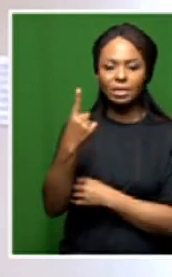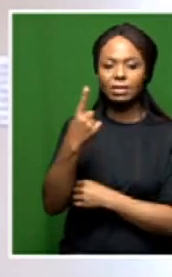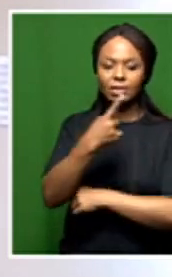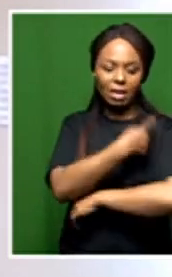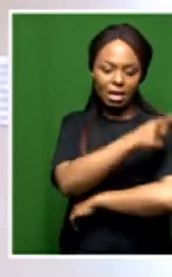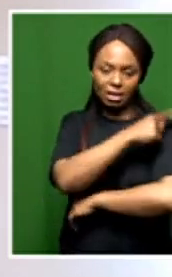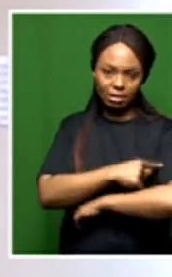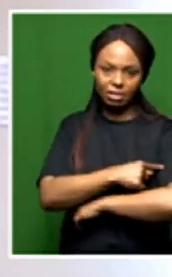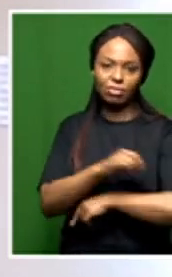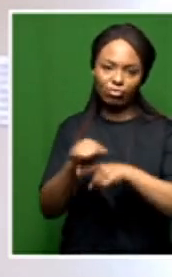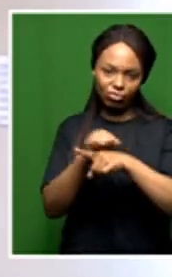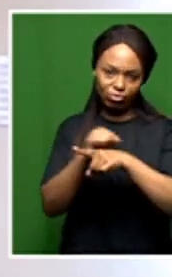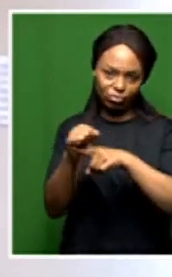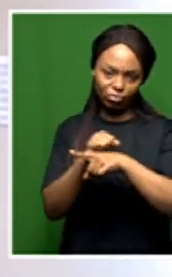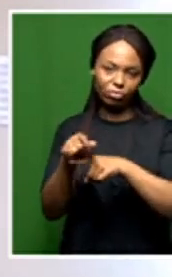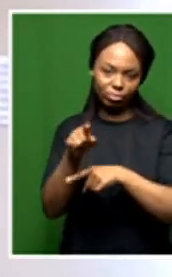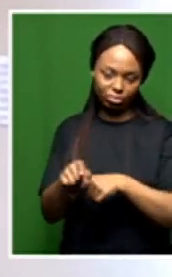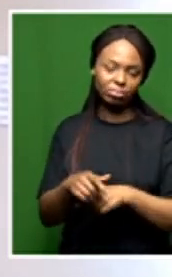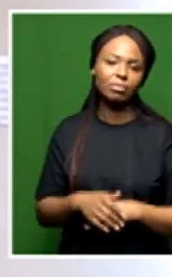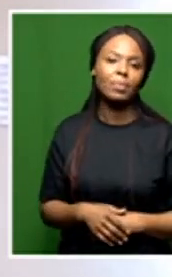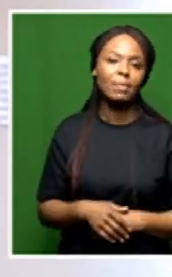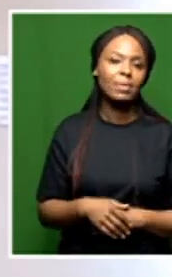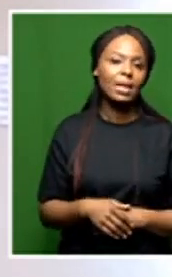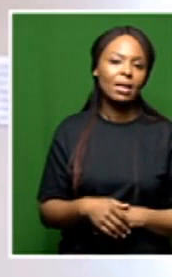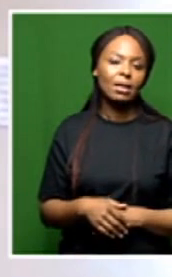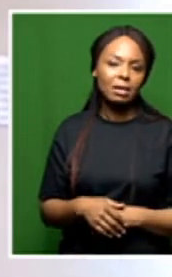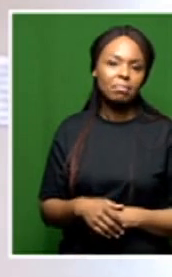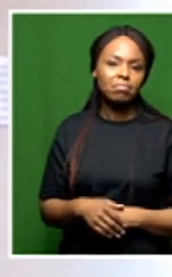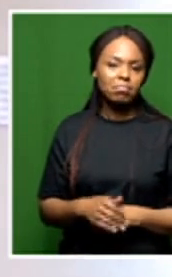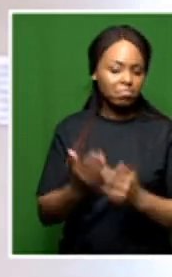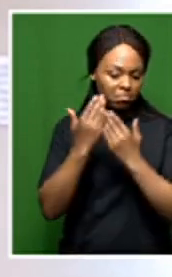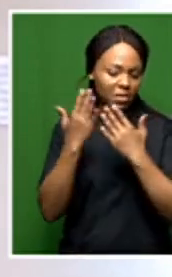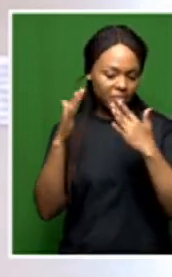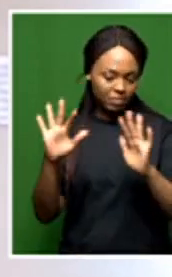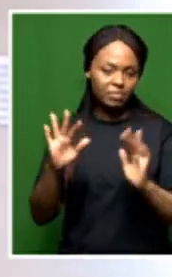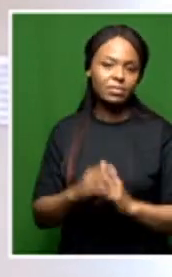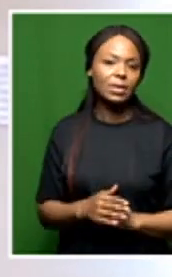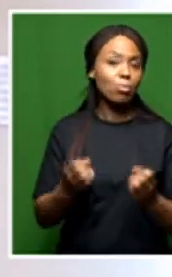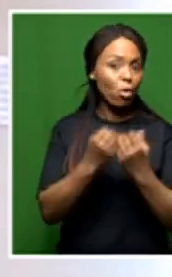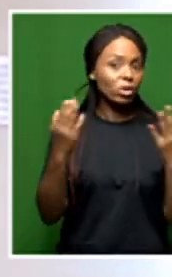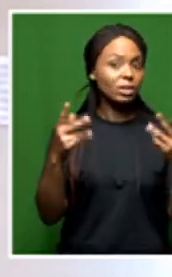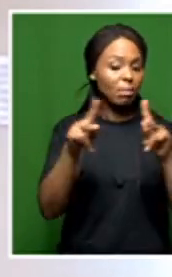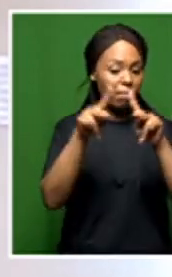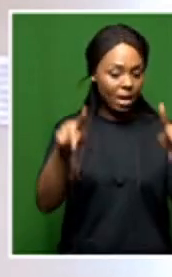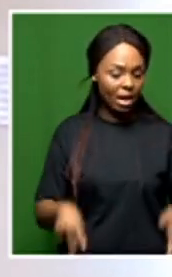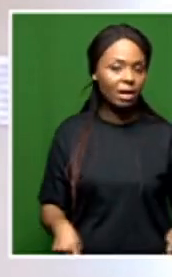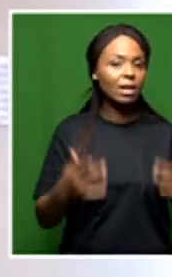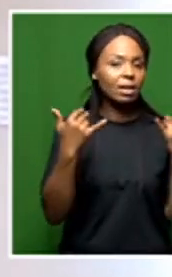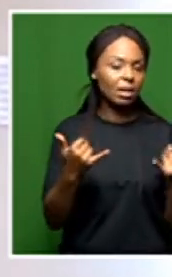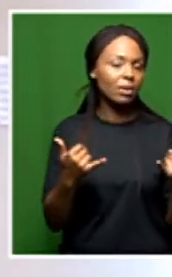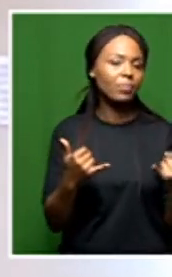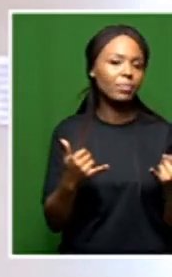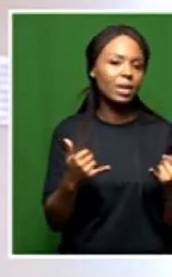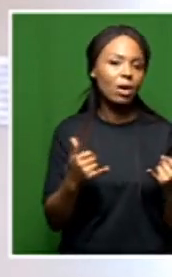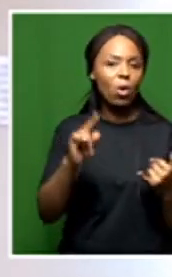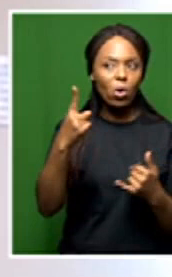who might have even emergency medical issues. So most of our parks are actually a closed system. It's only